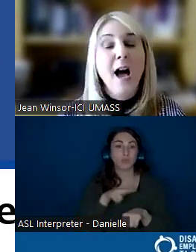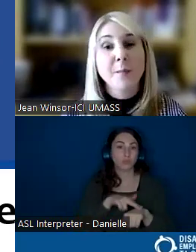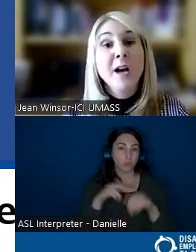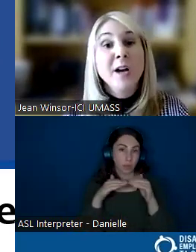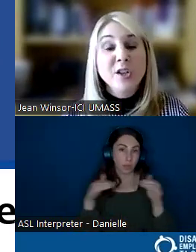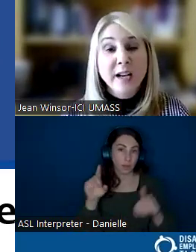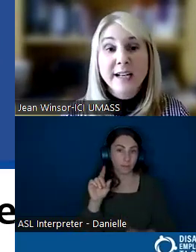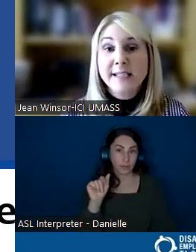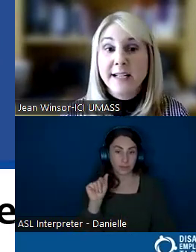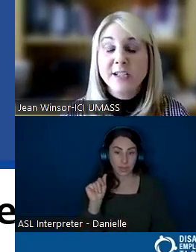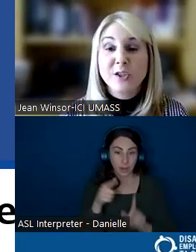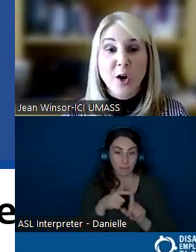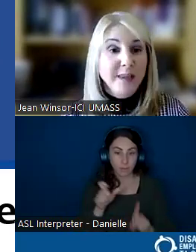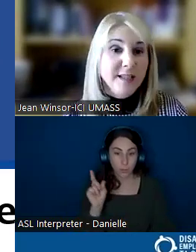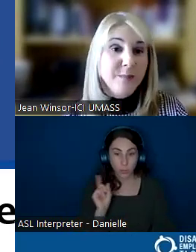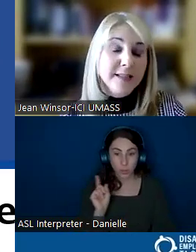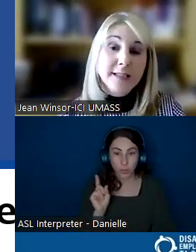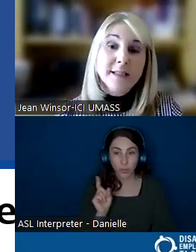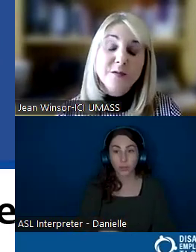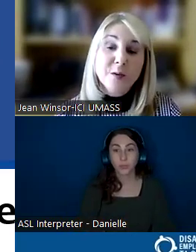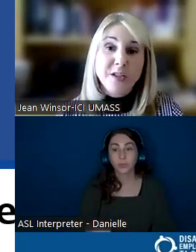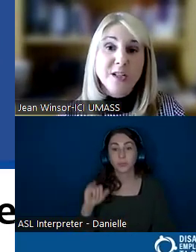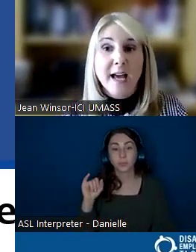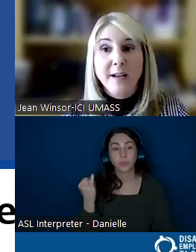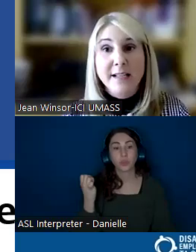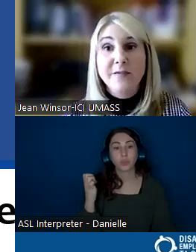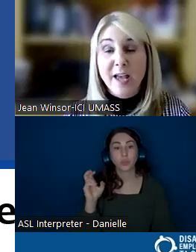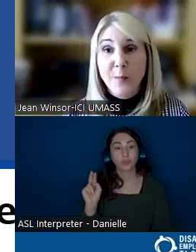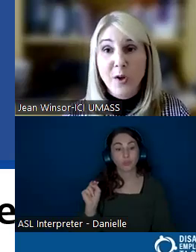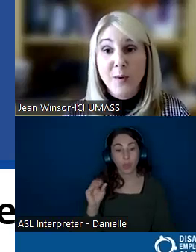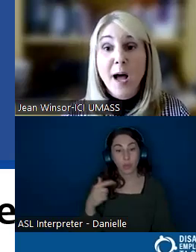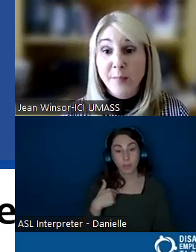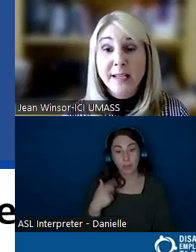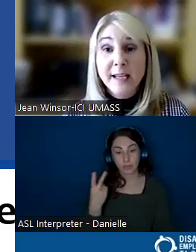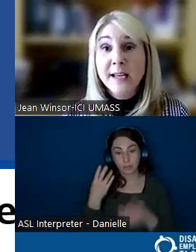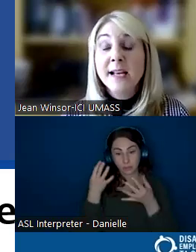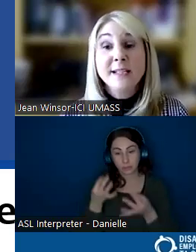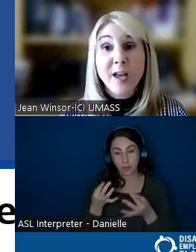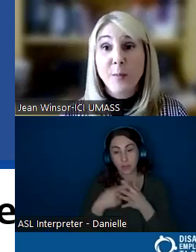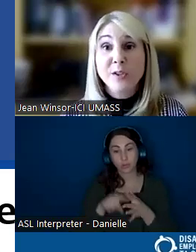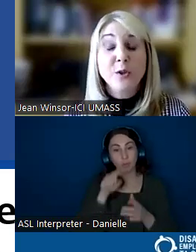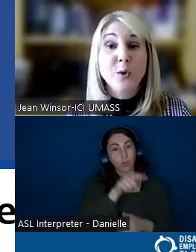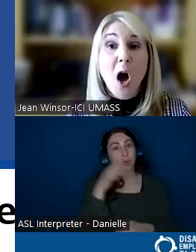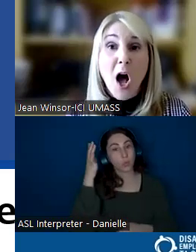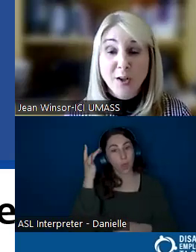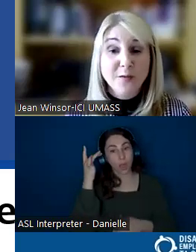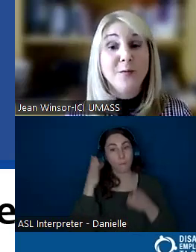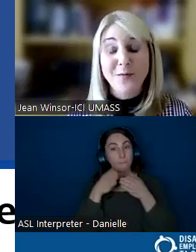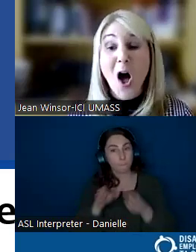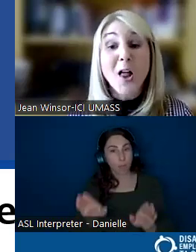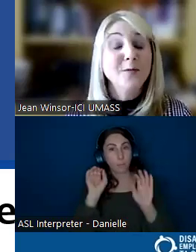sources. John and I decided to start with this because this is information that is available publicly. It's available to